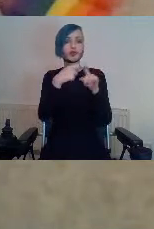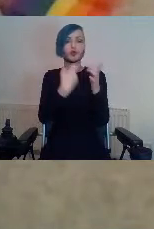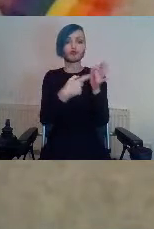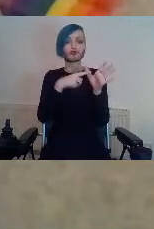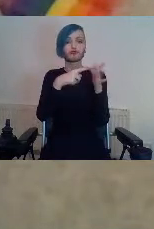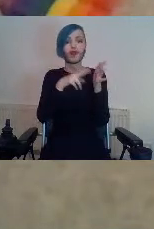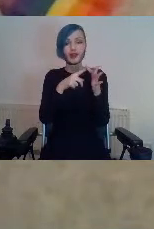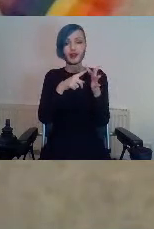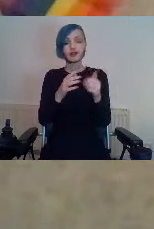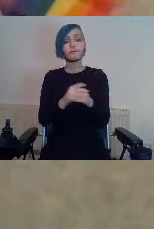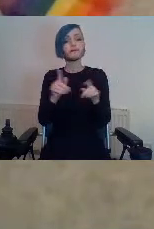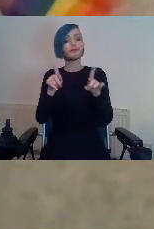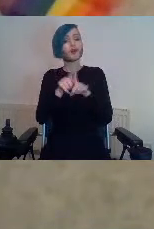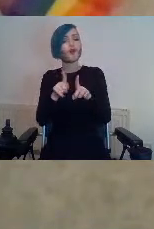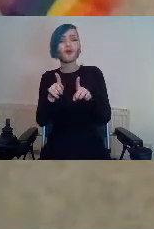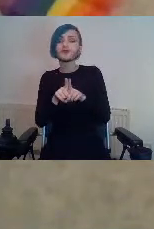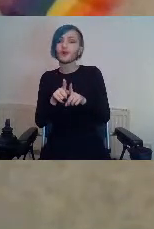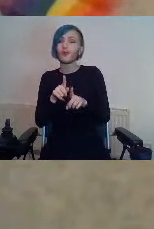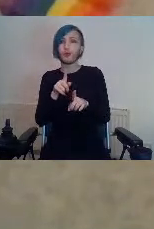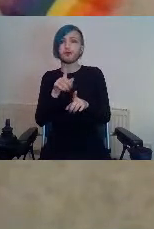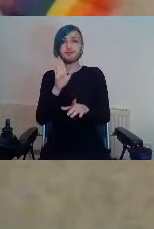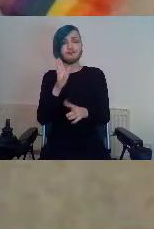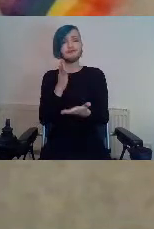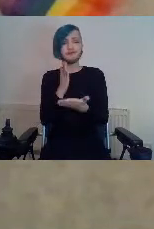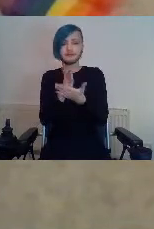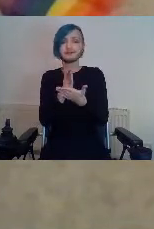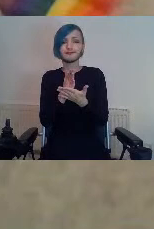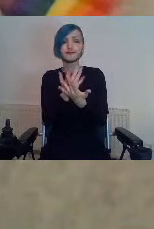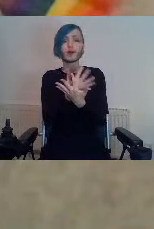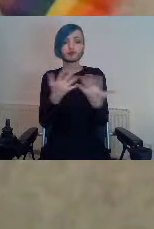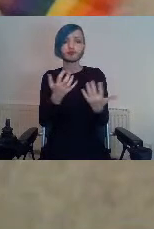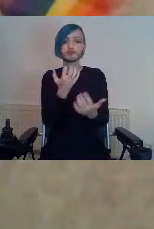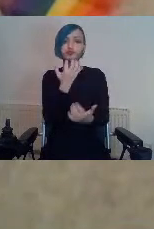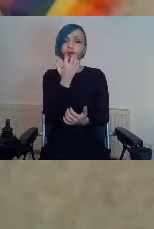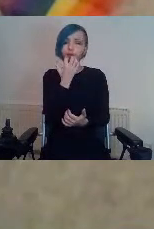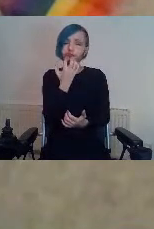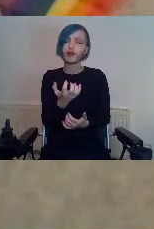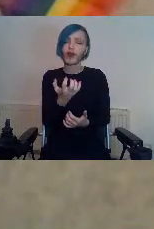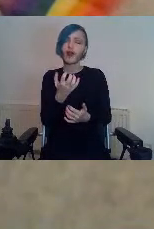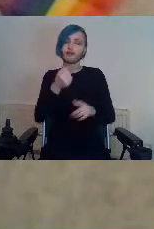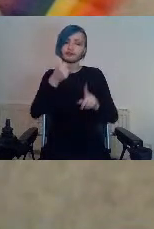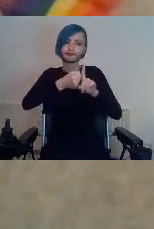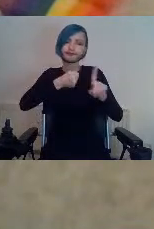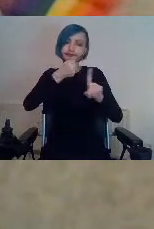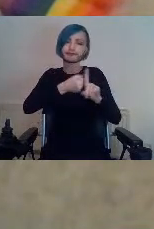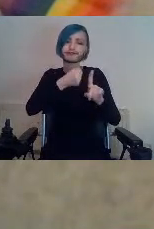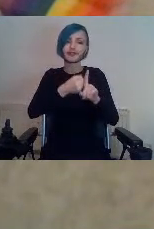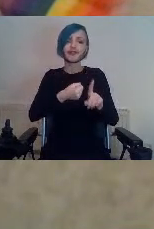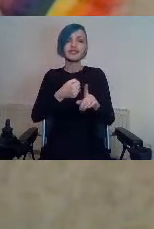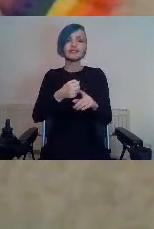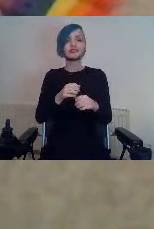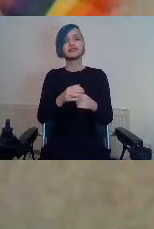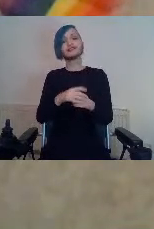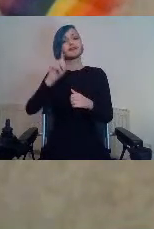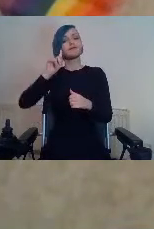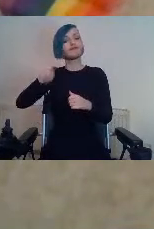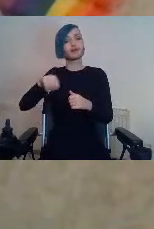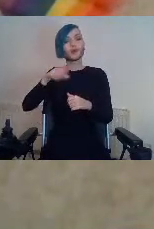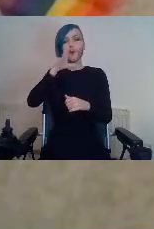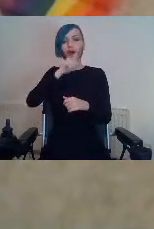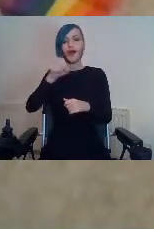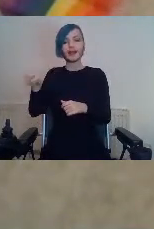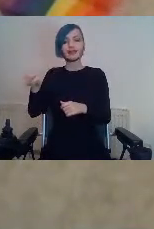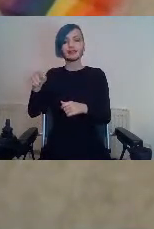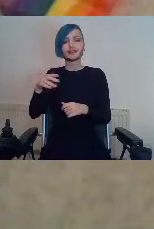brave activists who are struggling and fighting despite that. We have now